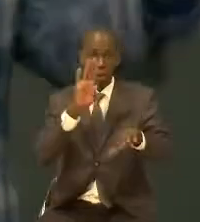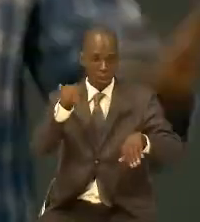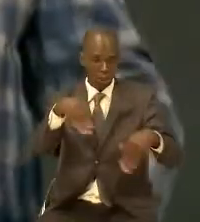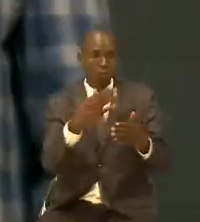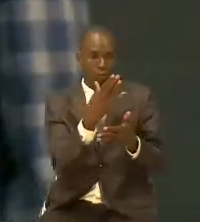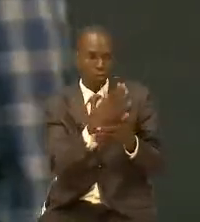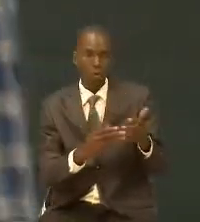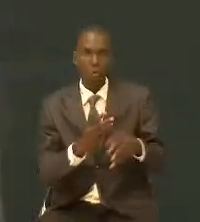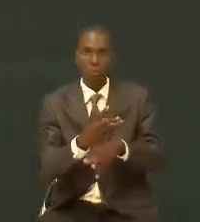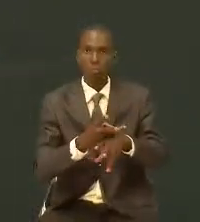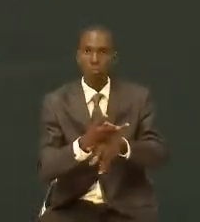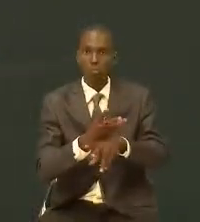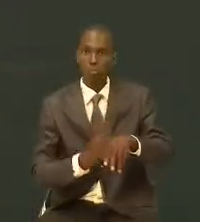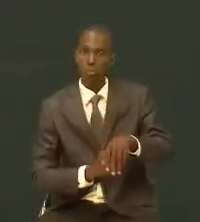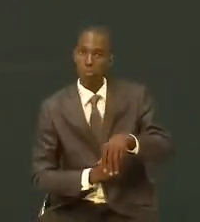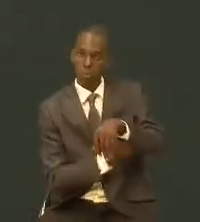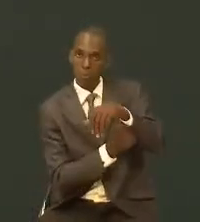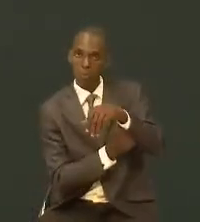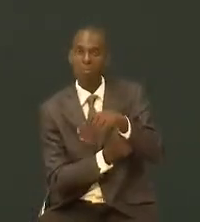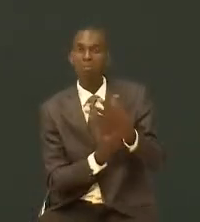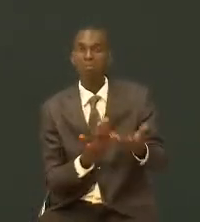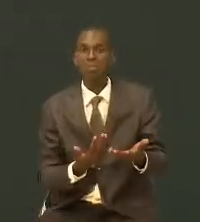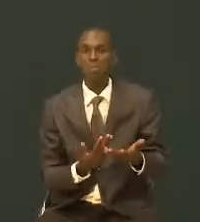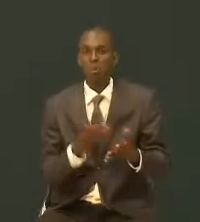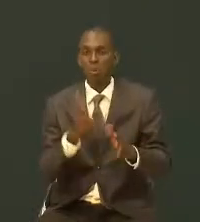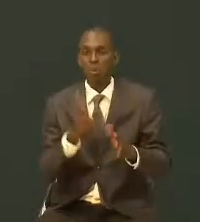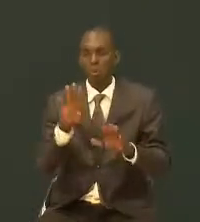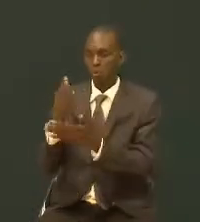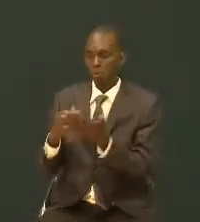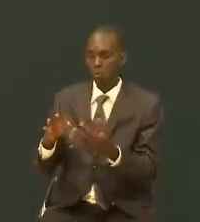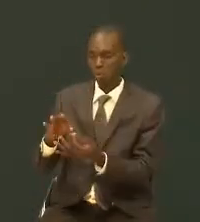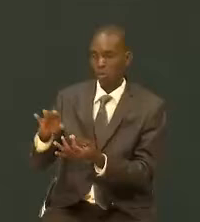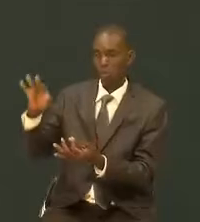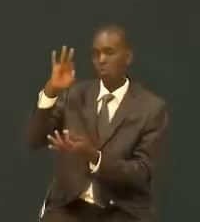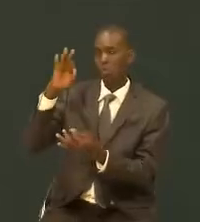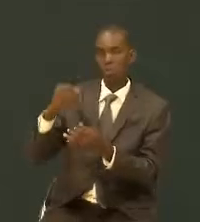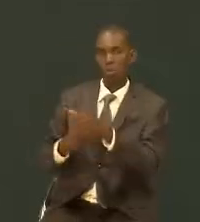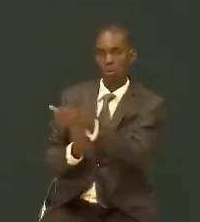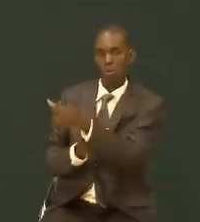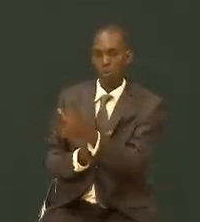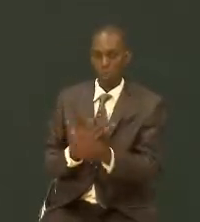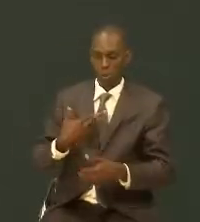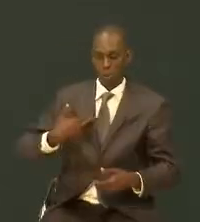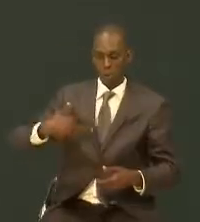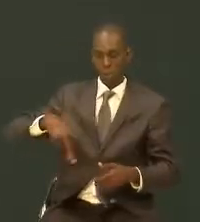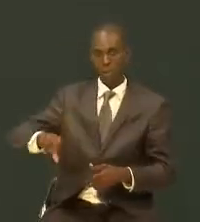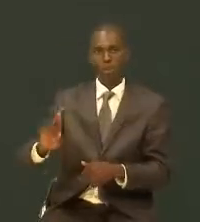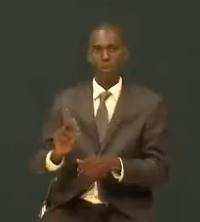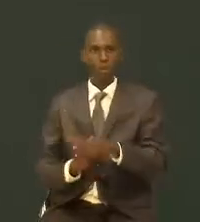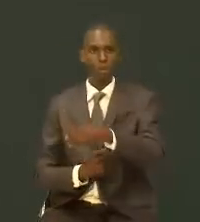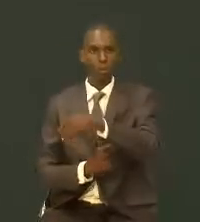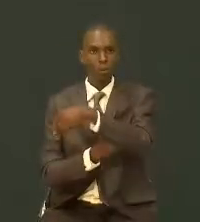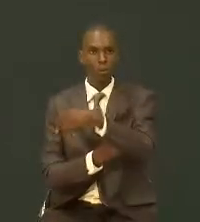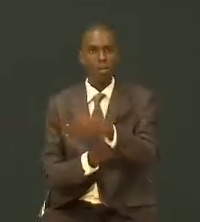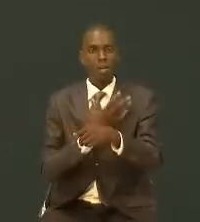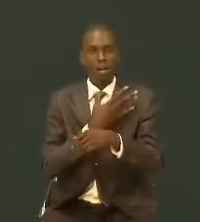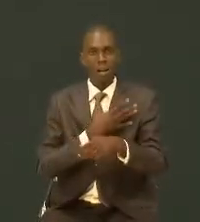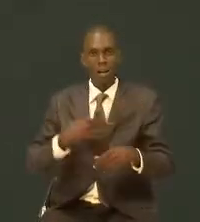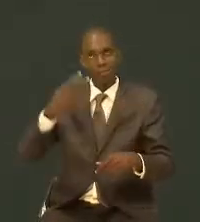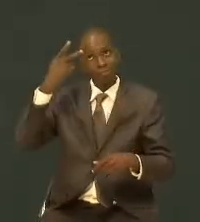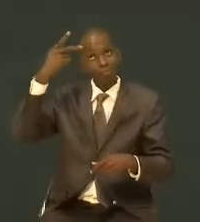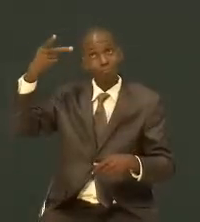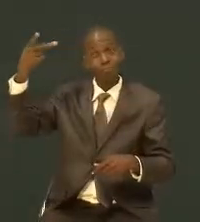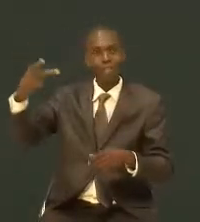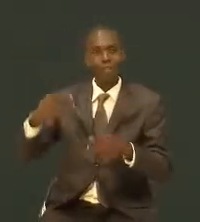material support spiritual support religious support and psychological support all